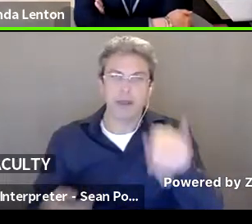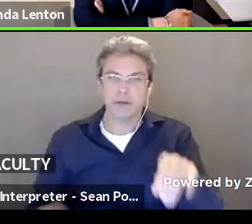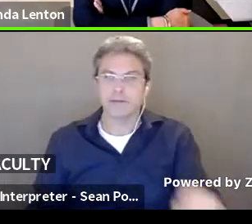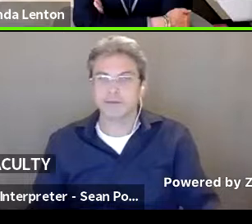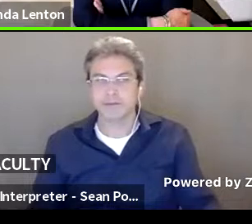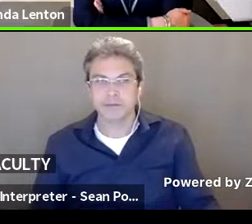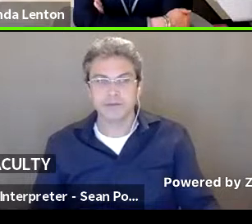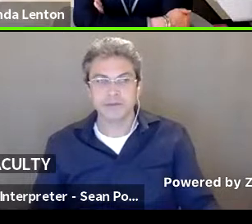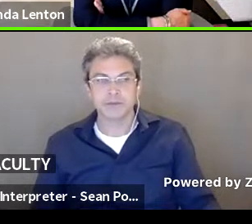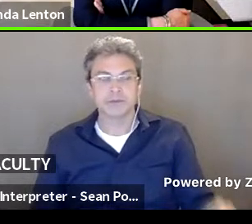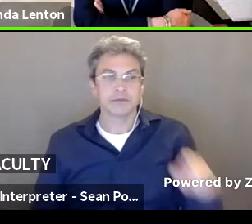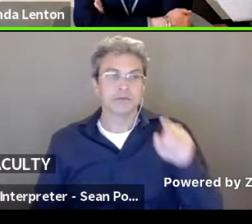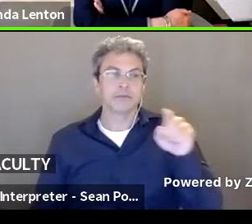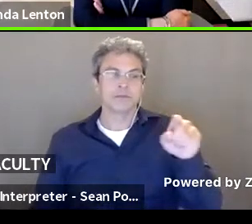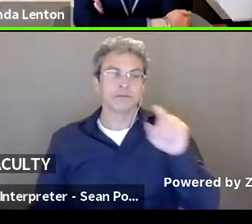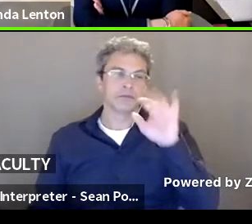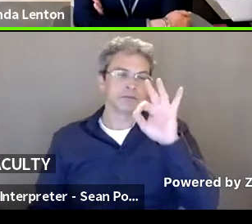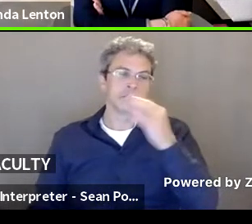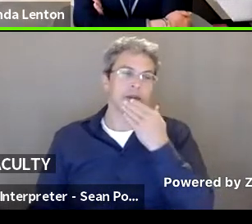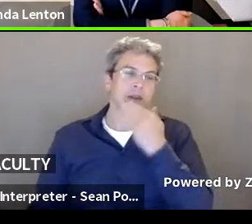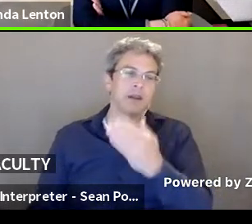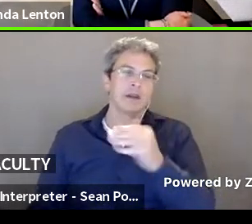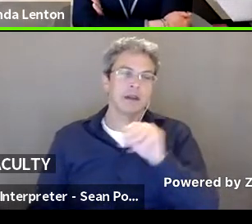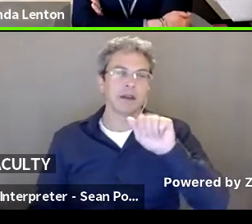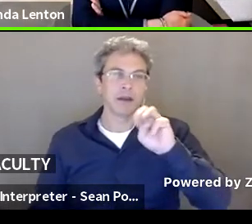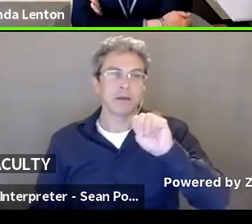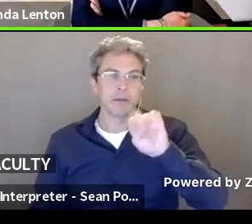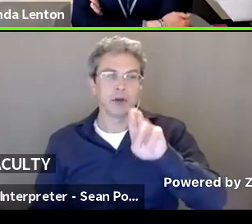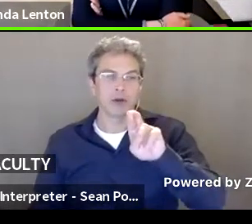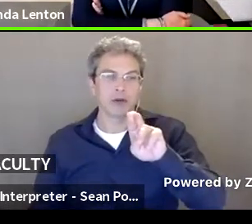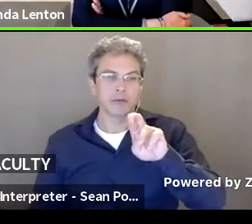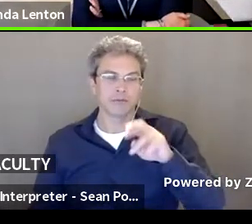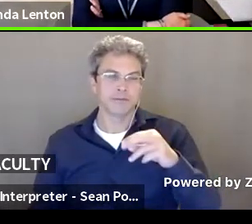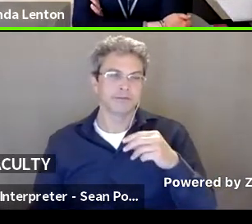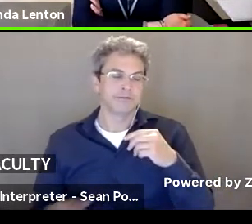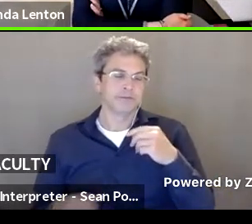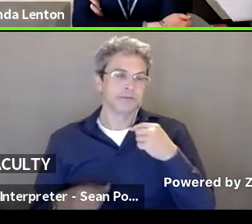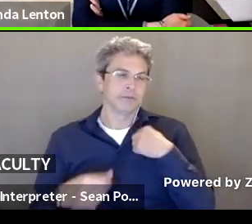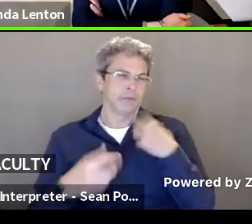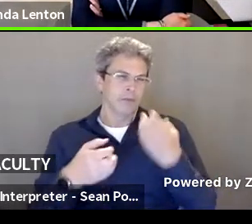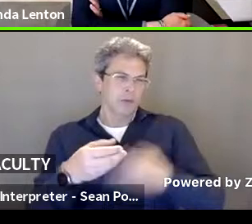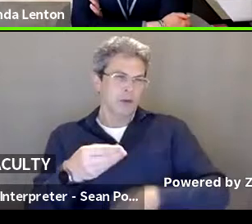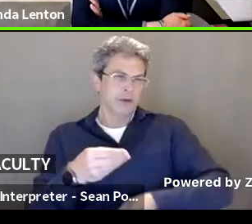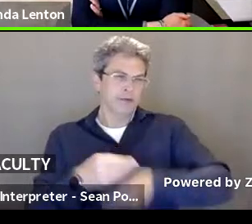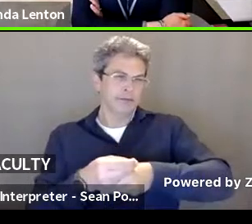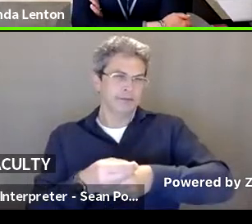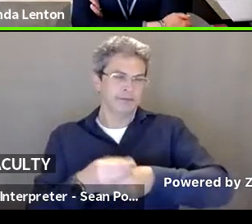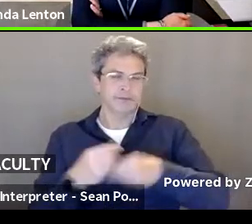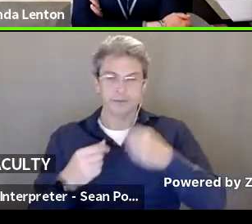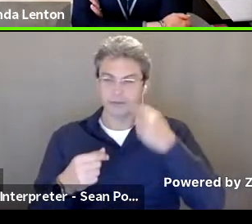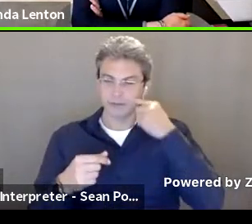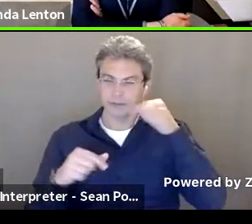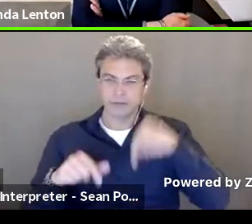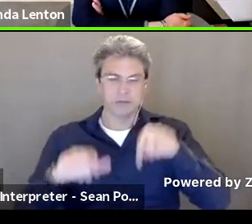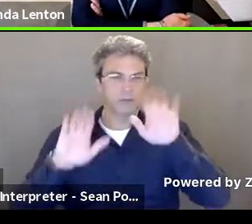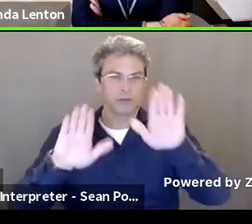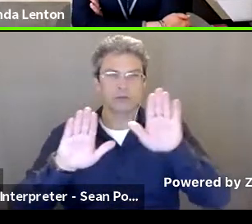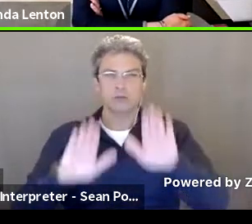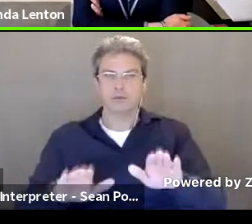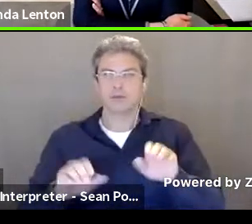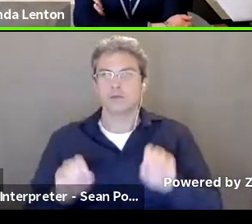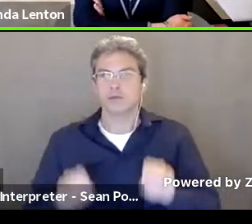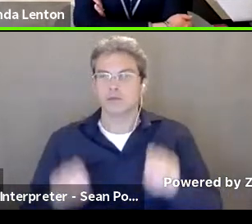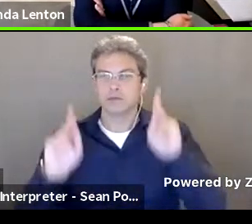You know, I thank you, Amir. I'd just like to add that I think we've got a tremendous opportunity here to